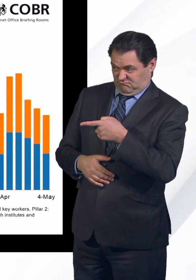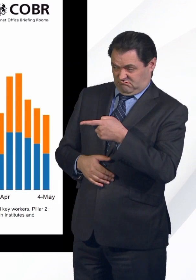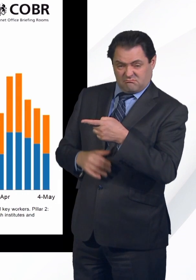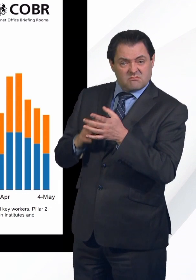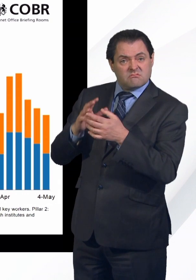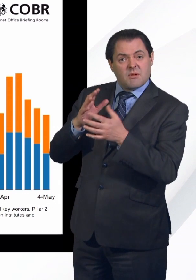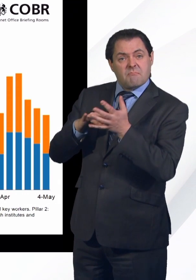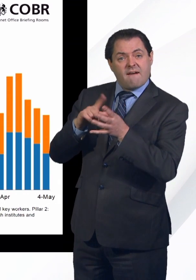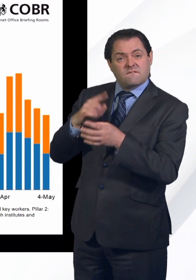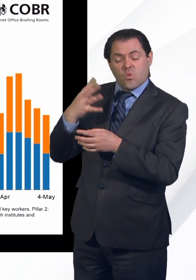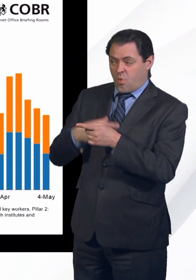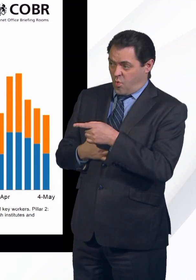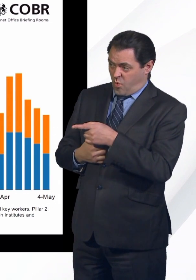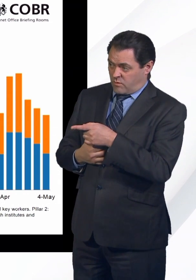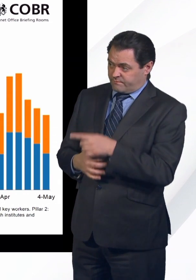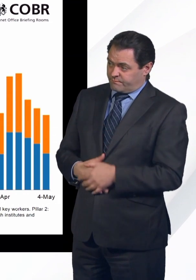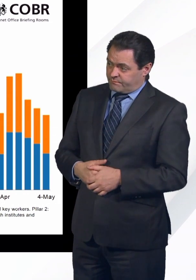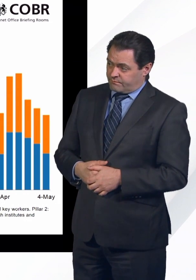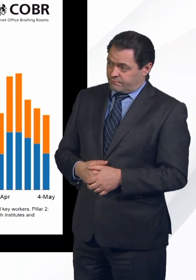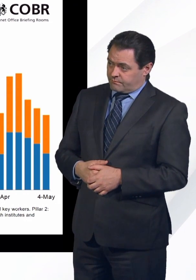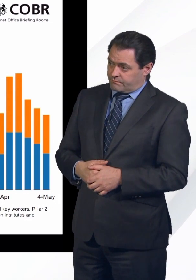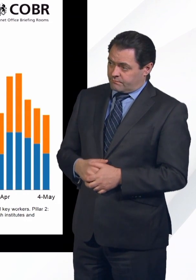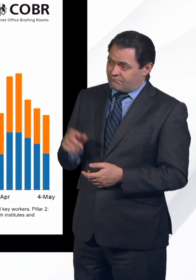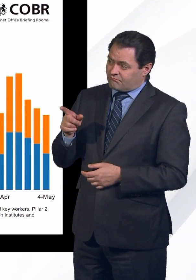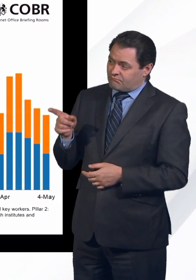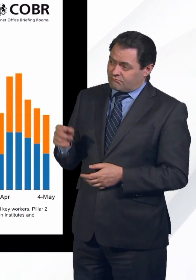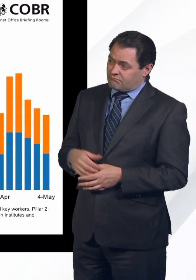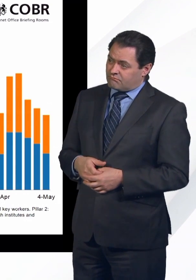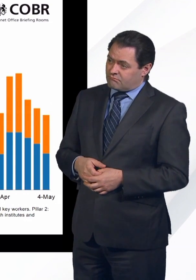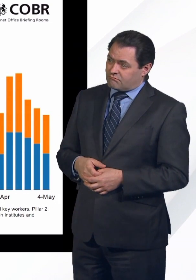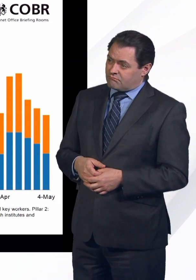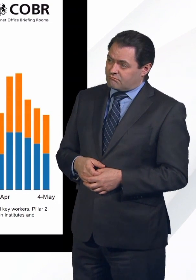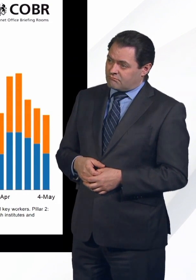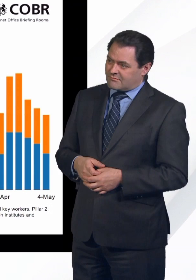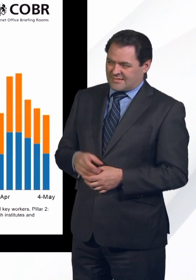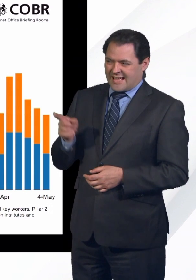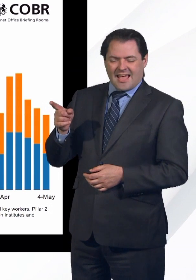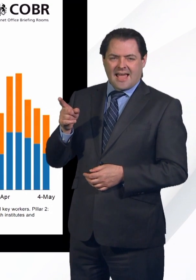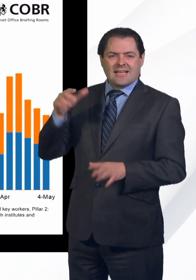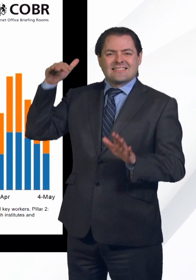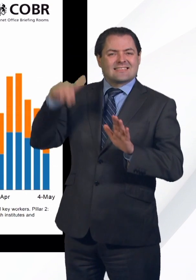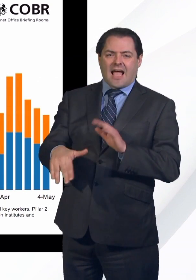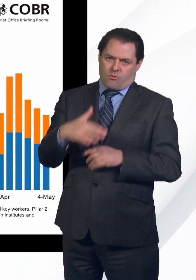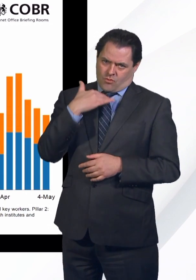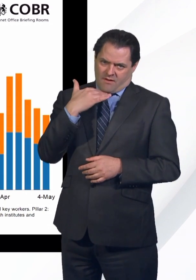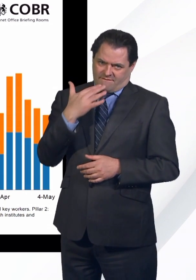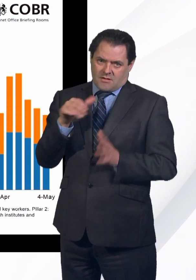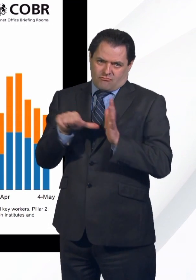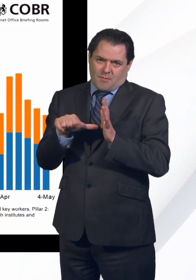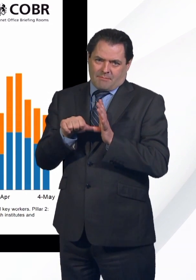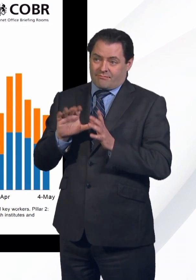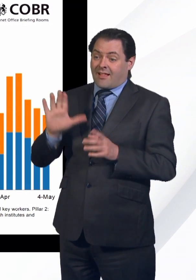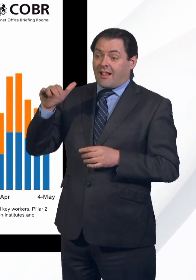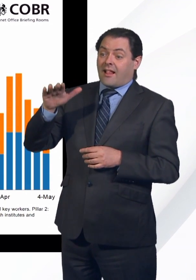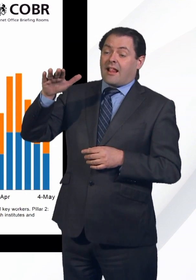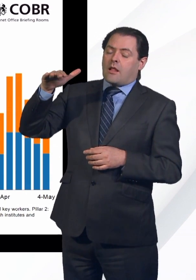On this one, I have to say that new cases need to come down further. We have to continue to track this